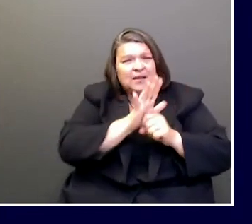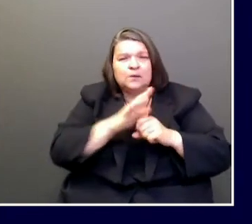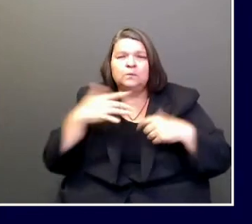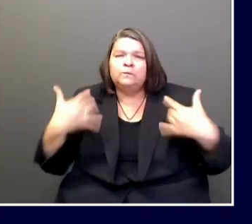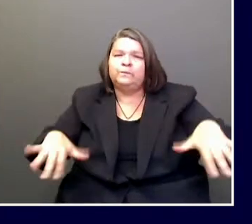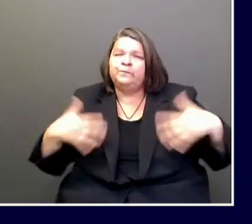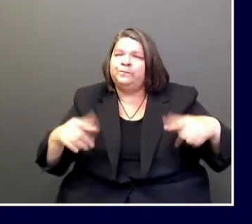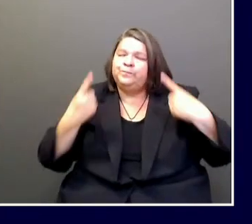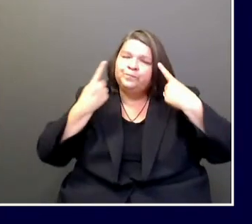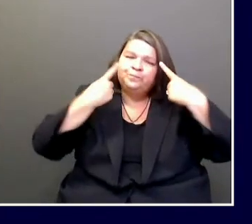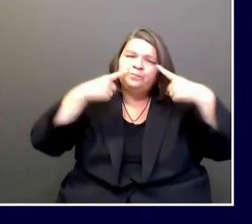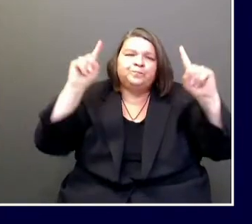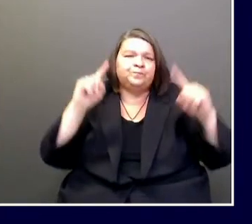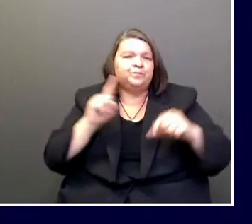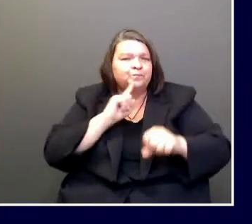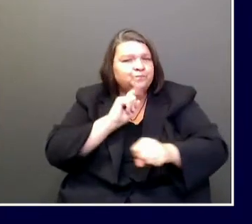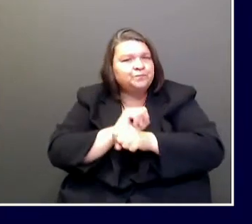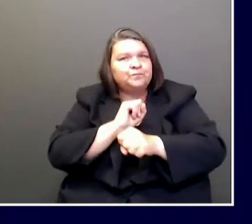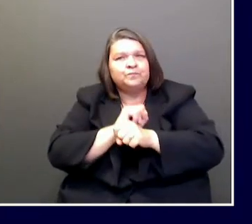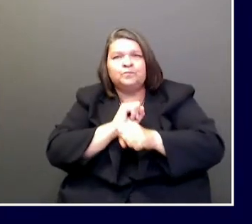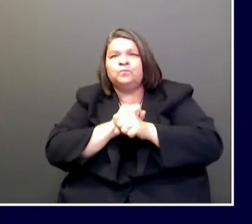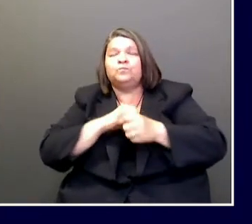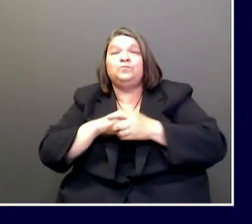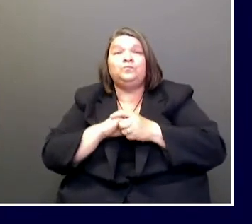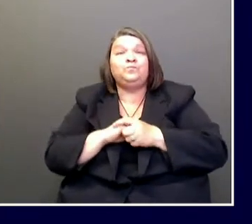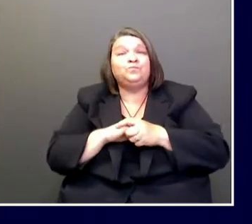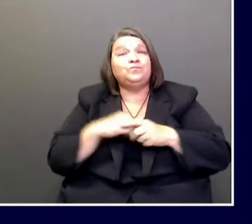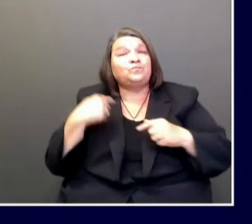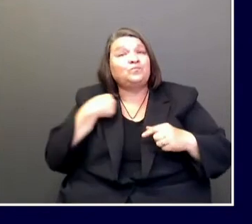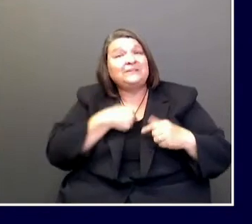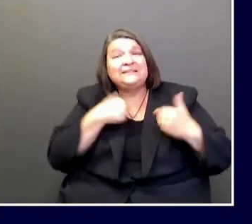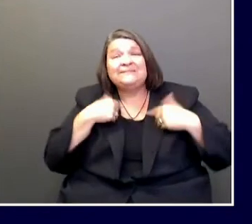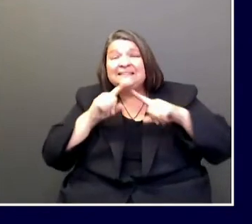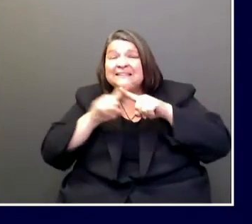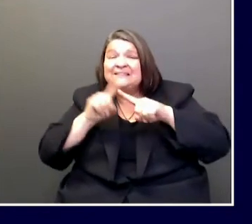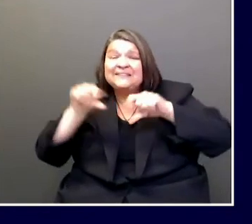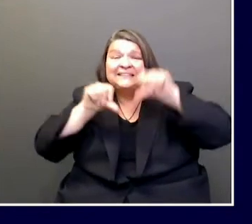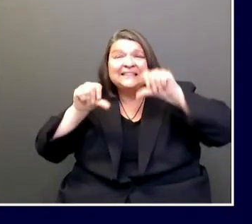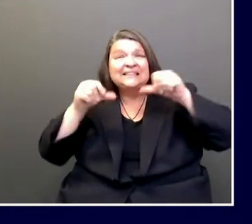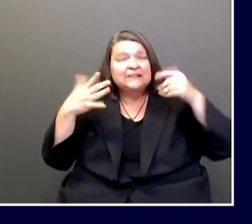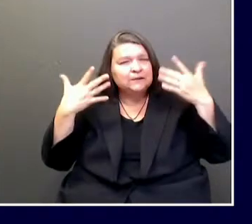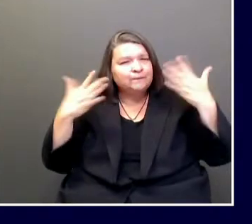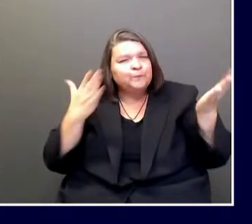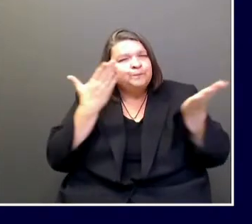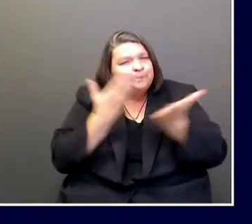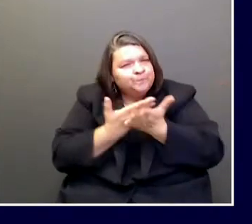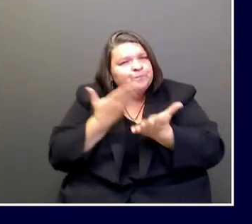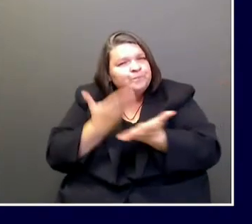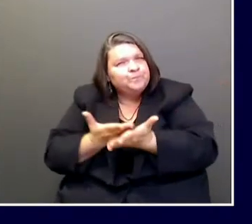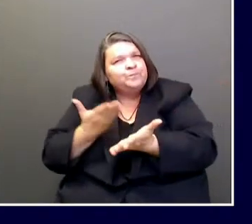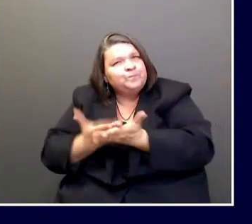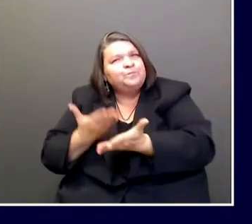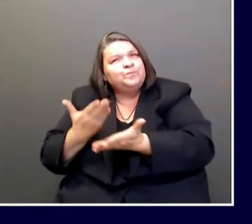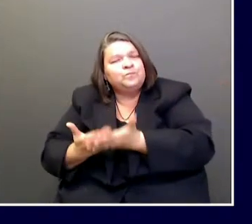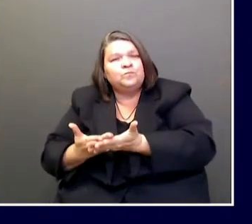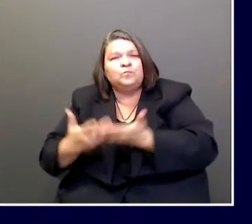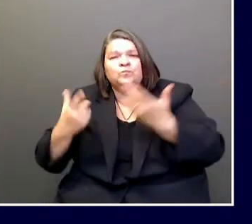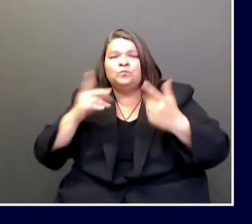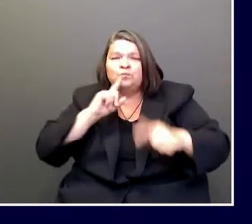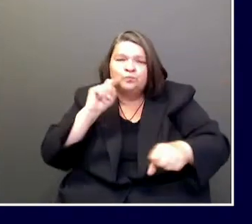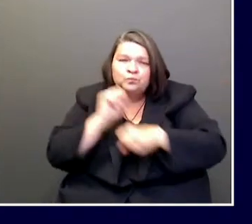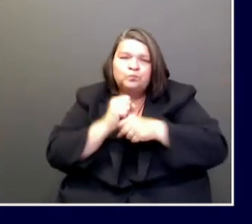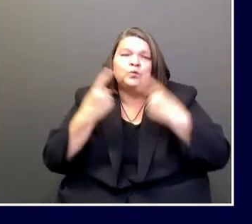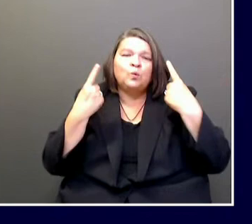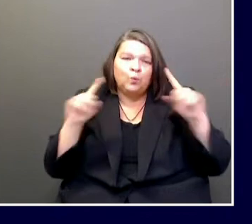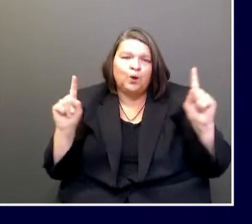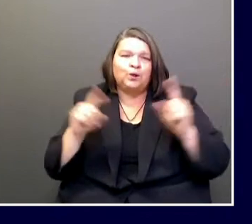into its approvals to demonstrate that it's safe. And we can get beyond this complicated set of guidance that we know people